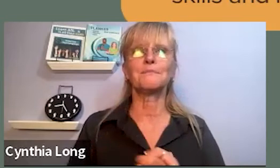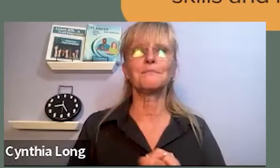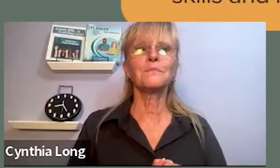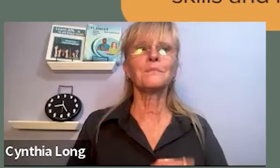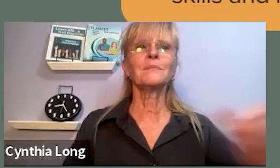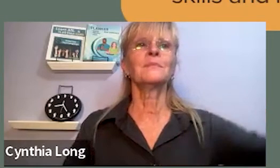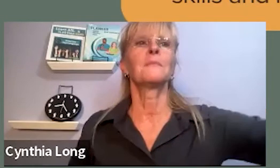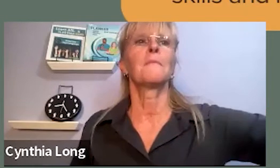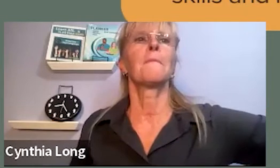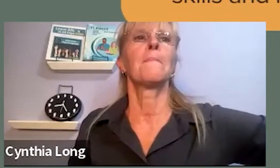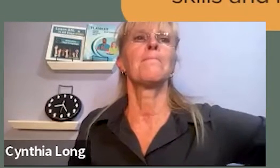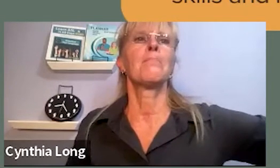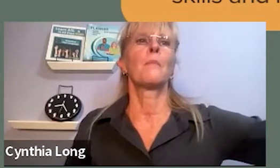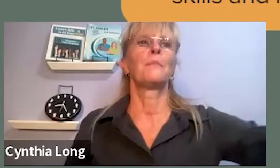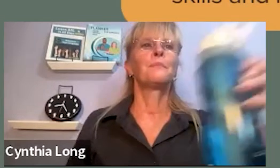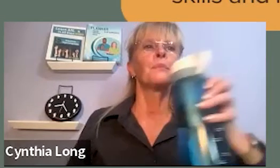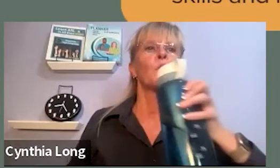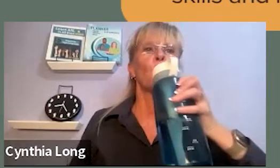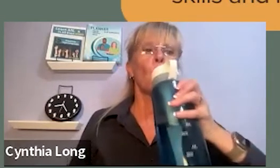yourself.